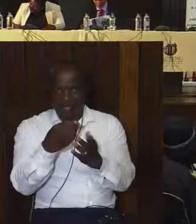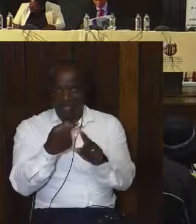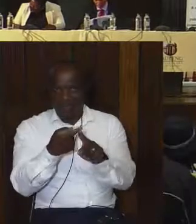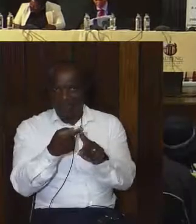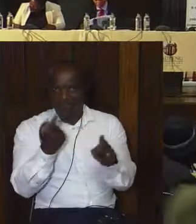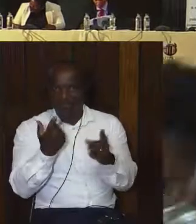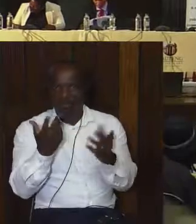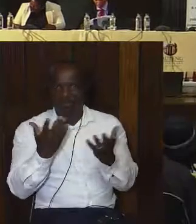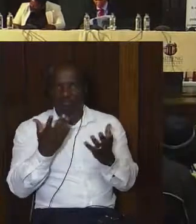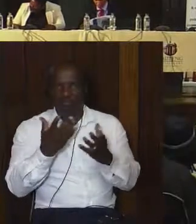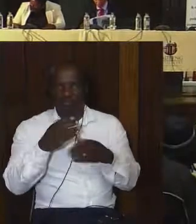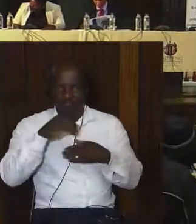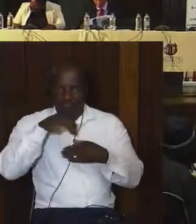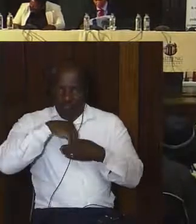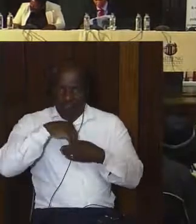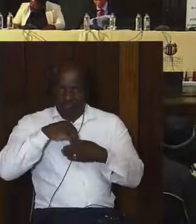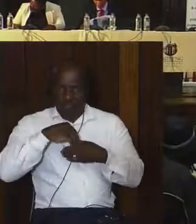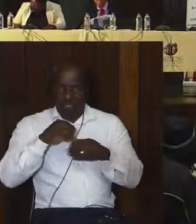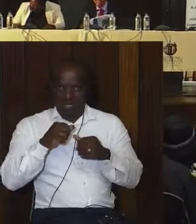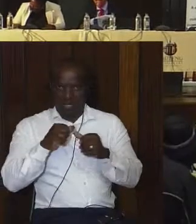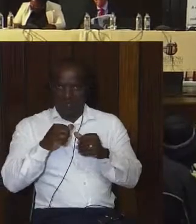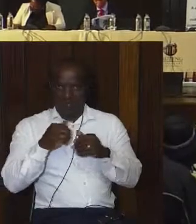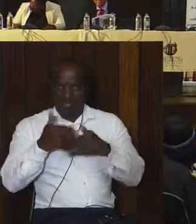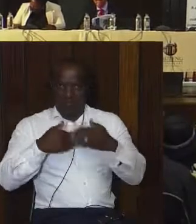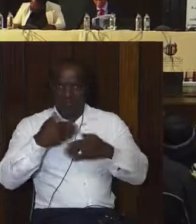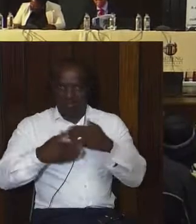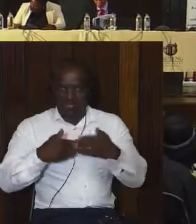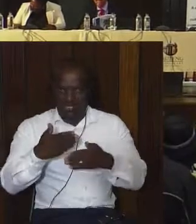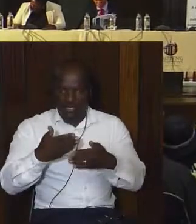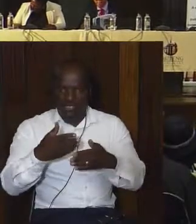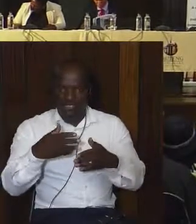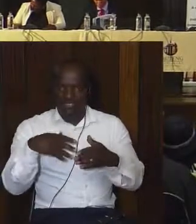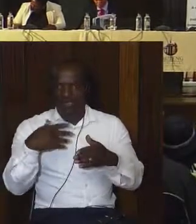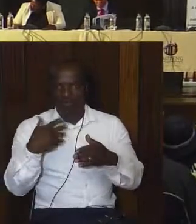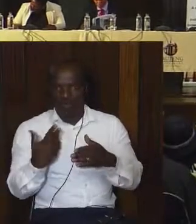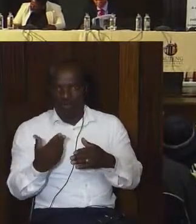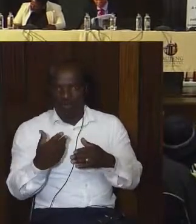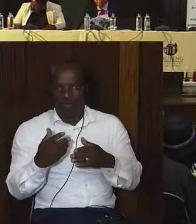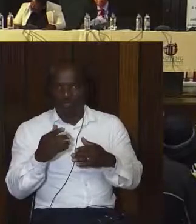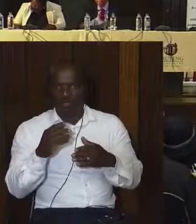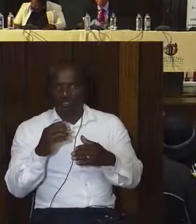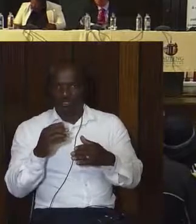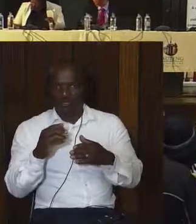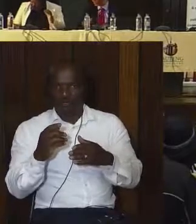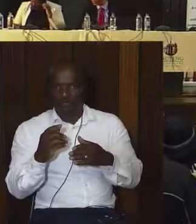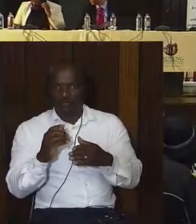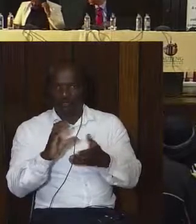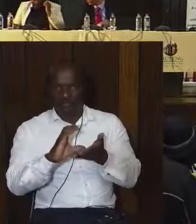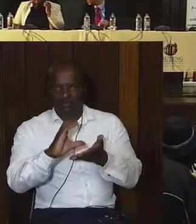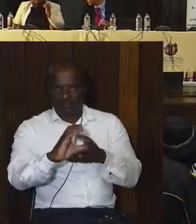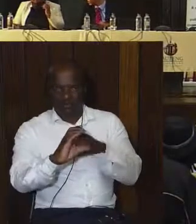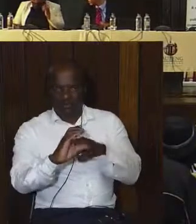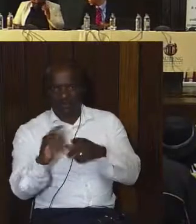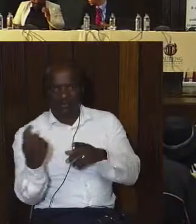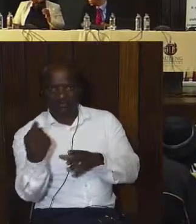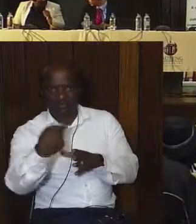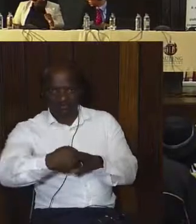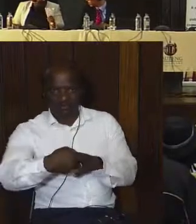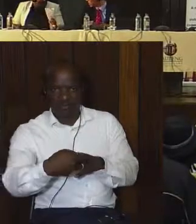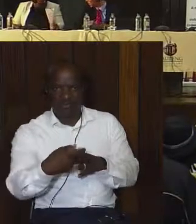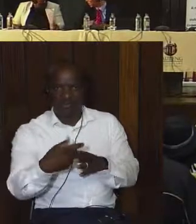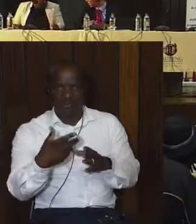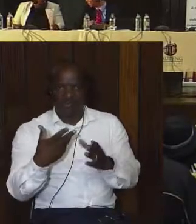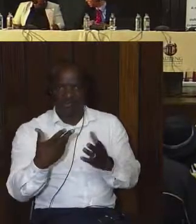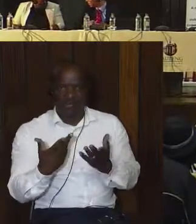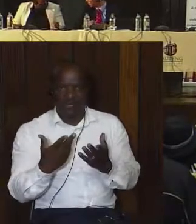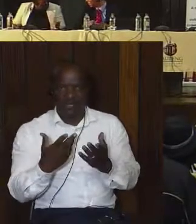their own internal processes, or it warranted some adjustment here and there? Was, if I'm not mistaken, it was not